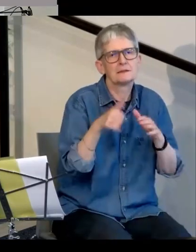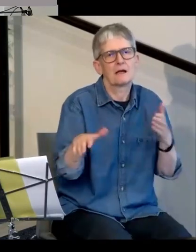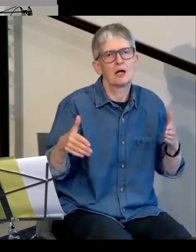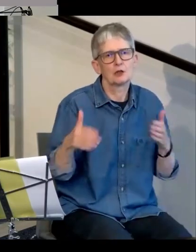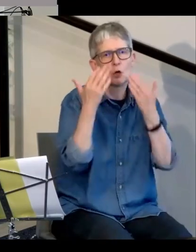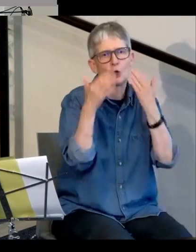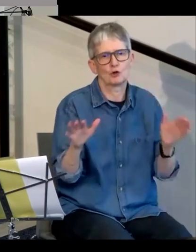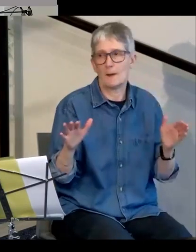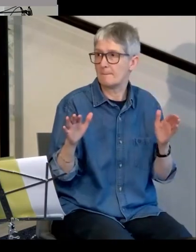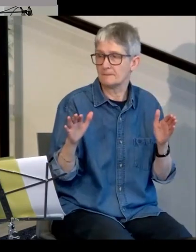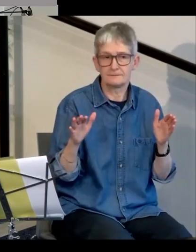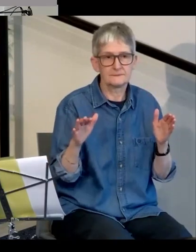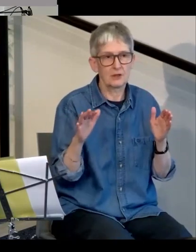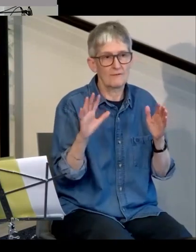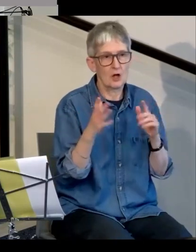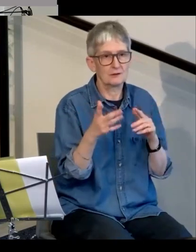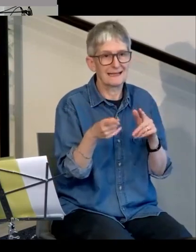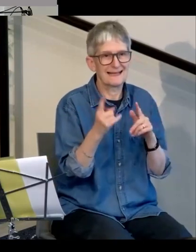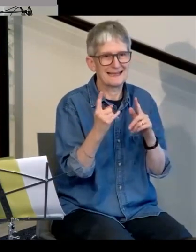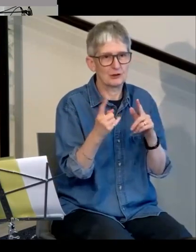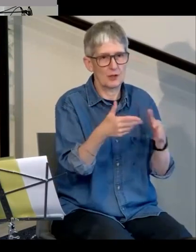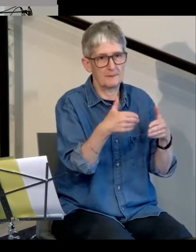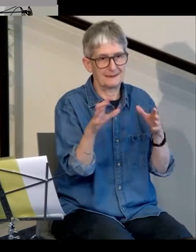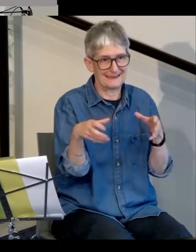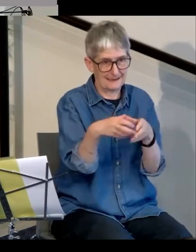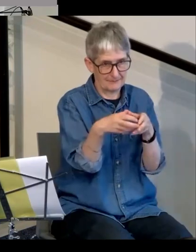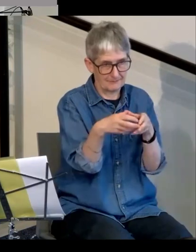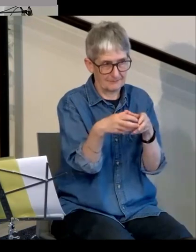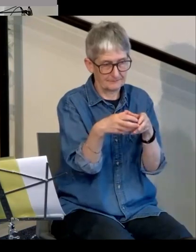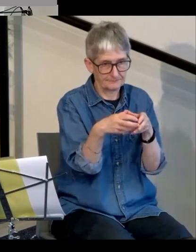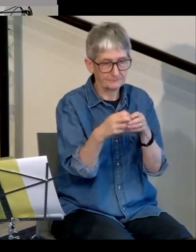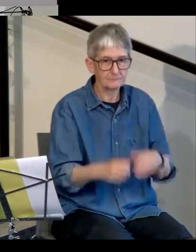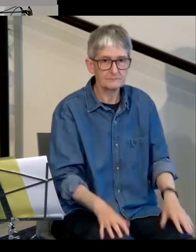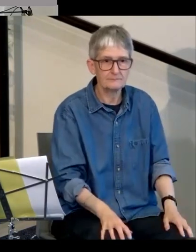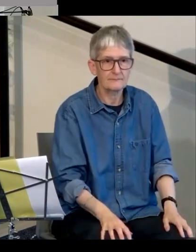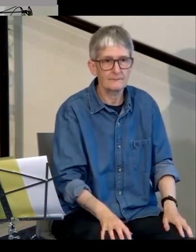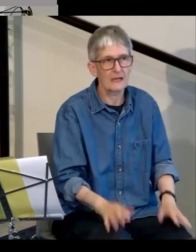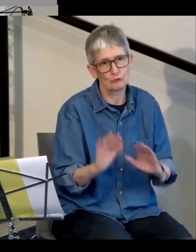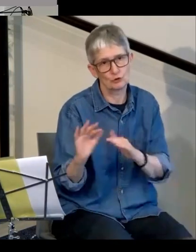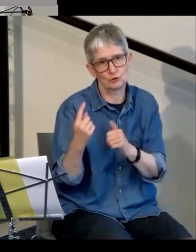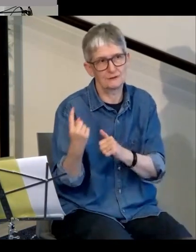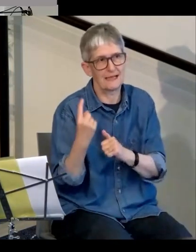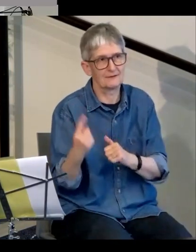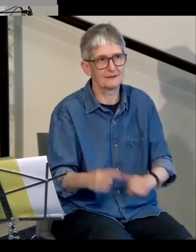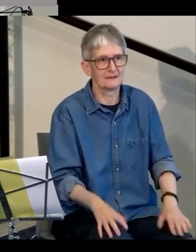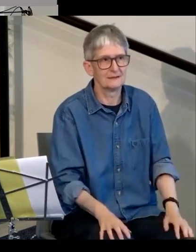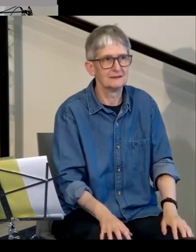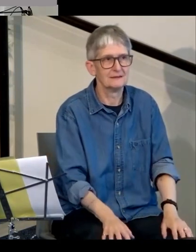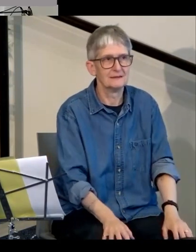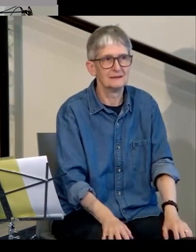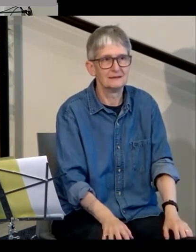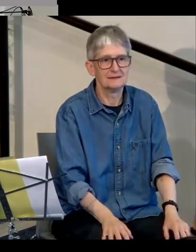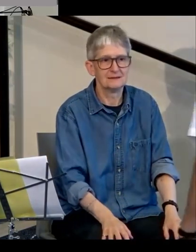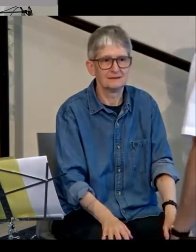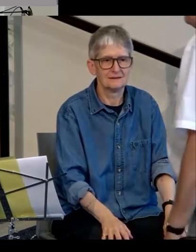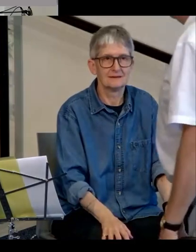with the leadership team. So leadership team, if you want to start coming up, and let's just welcome them. Introduce yourself. This is our